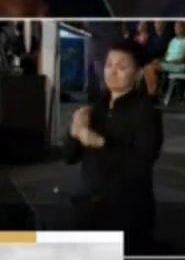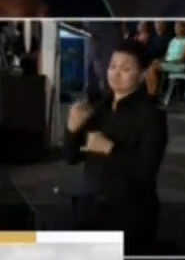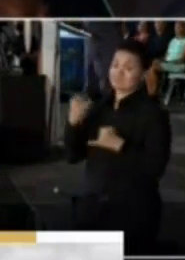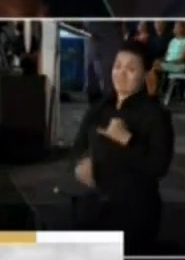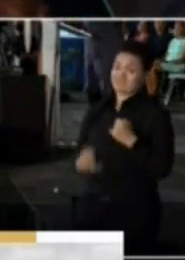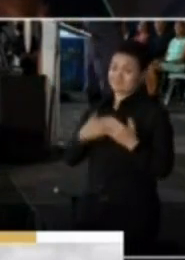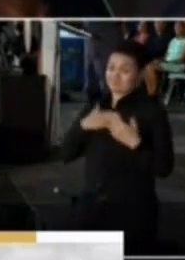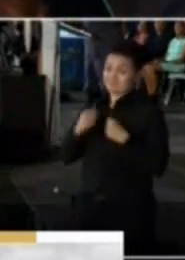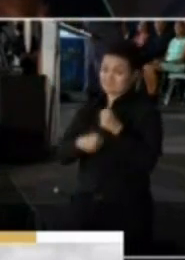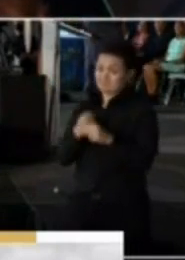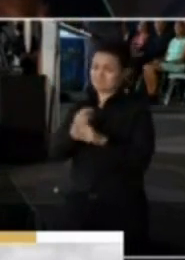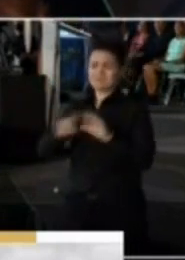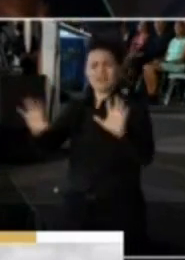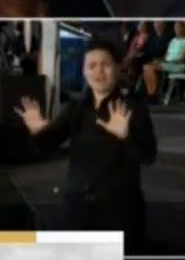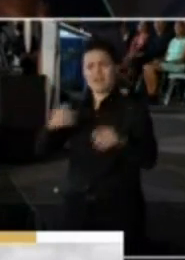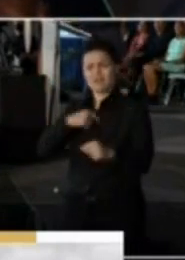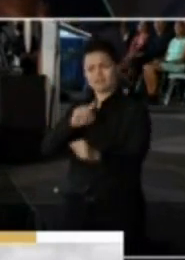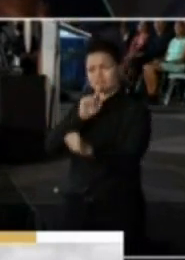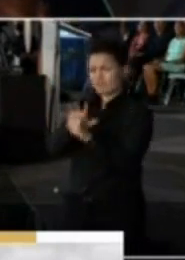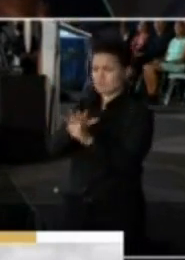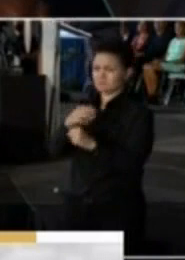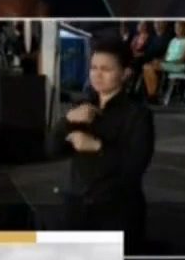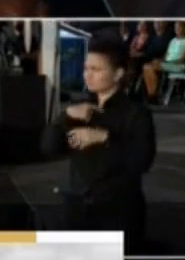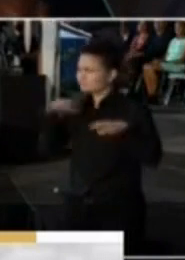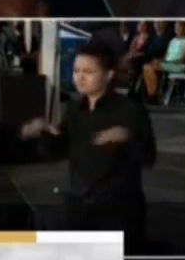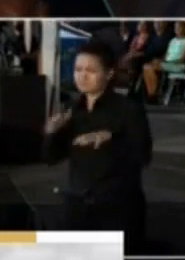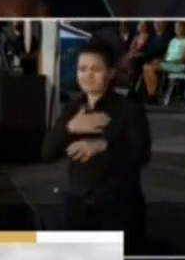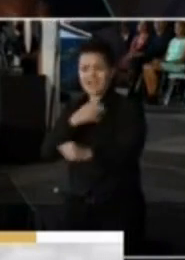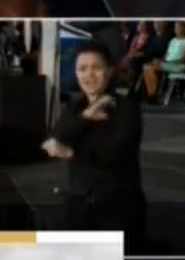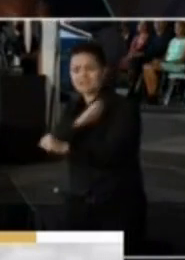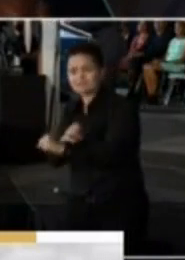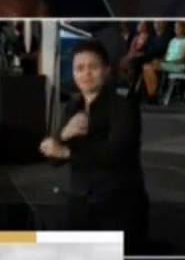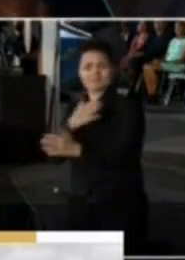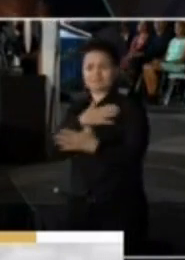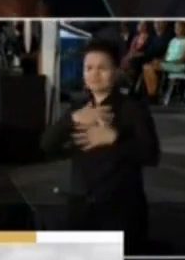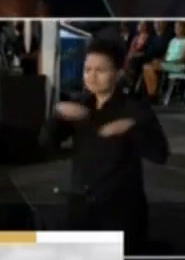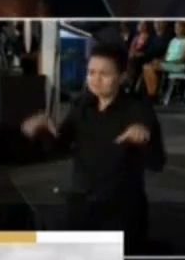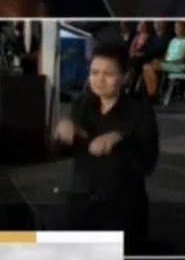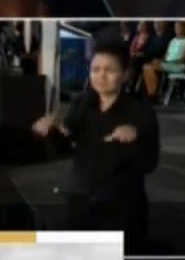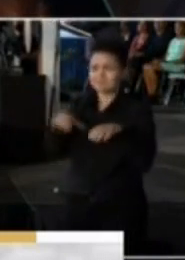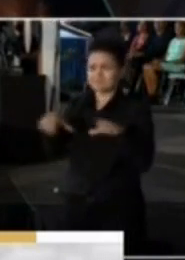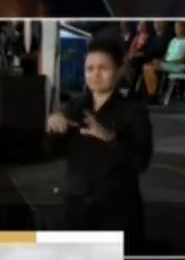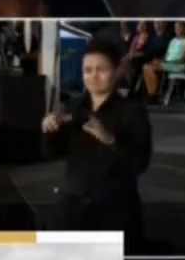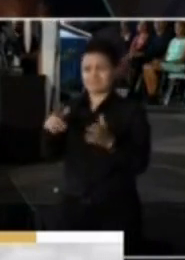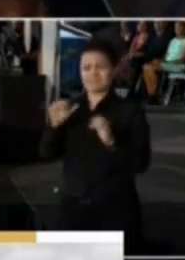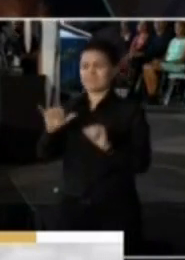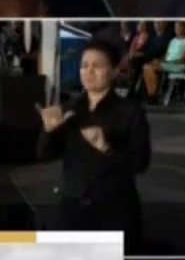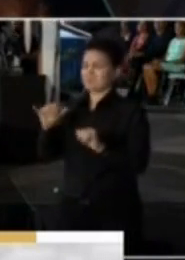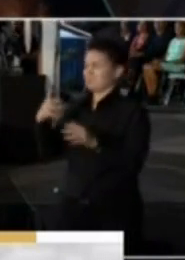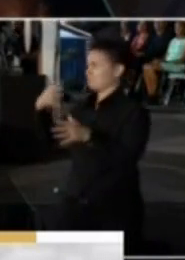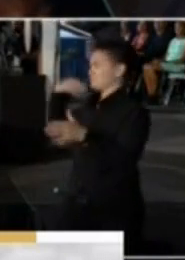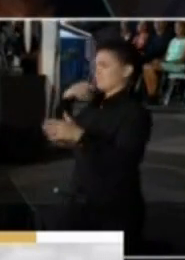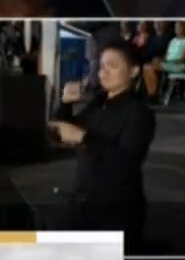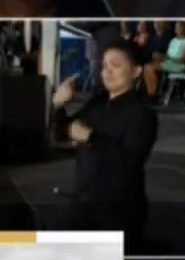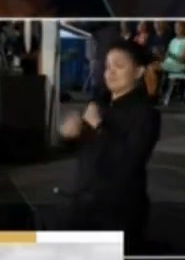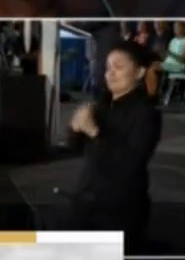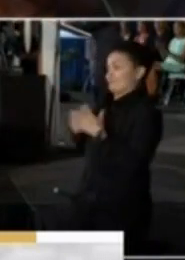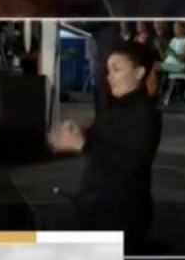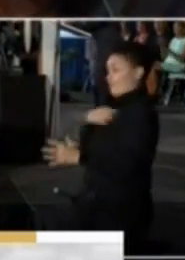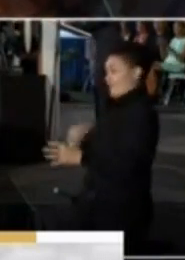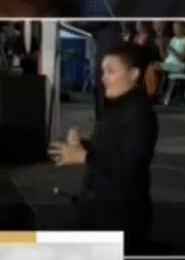energy, creativity, and intention as if it were my first. A city, thank